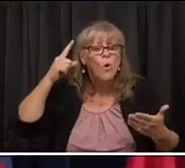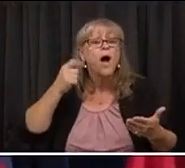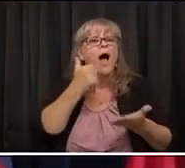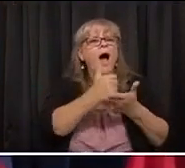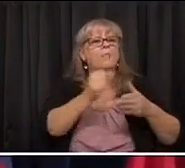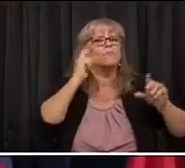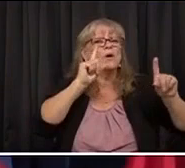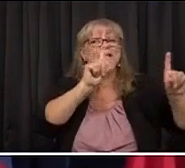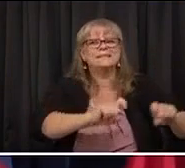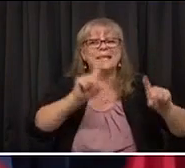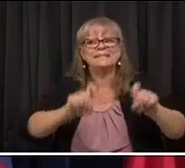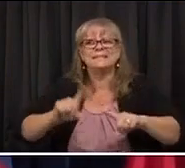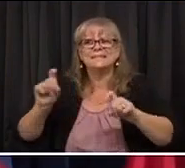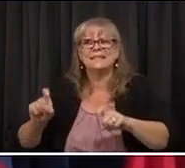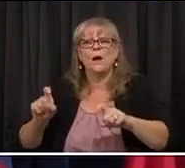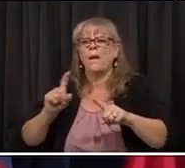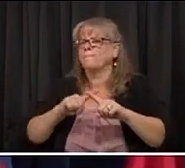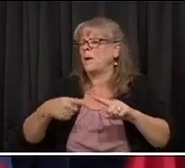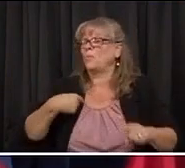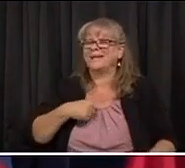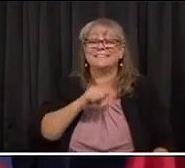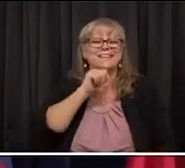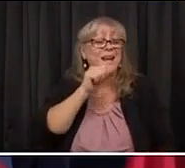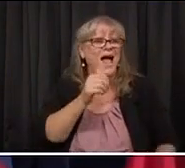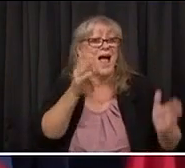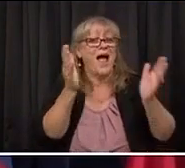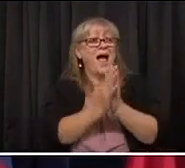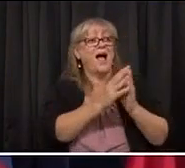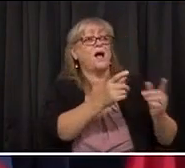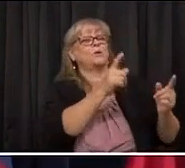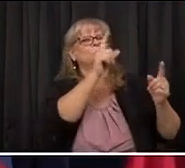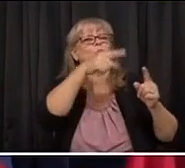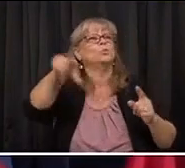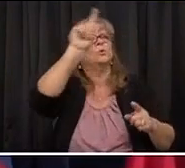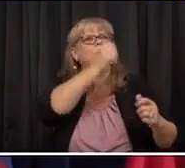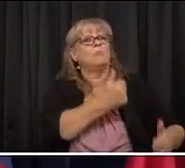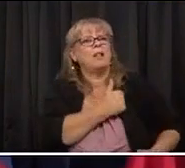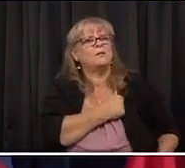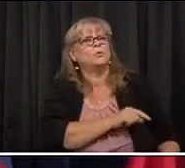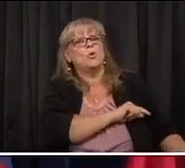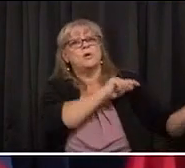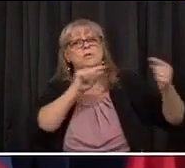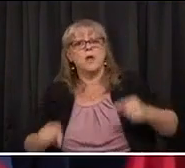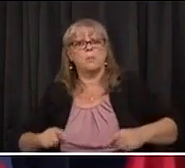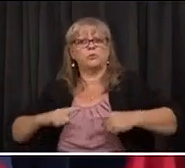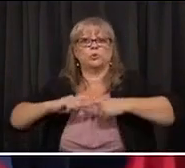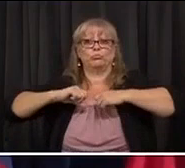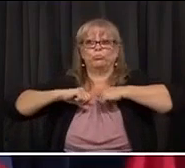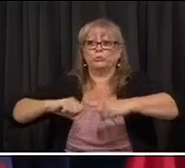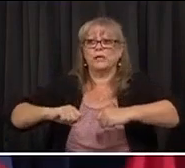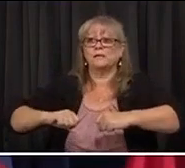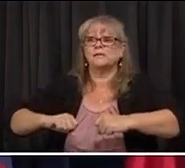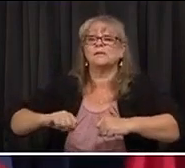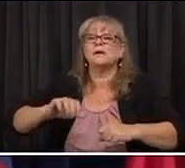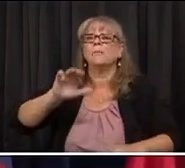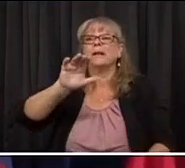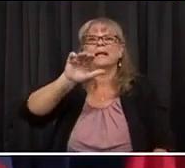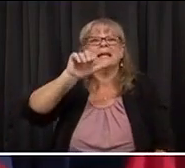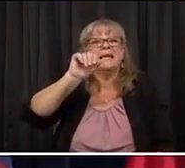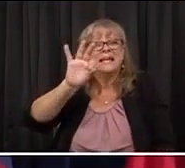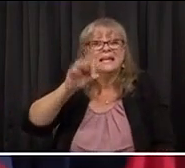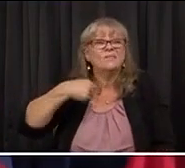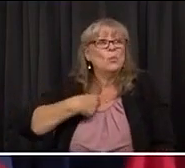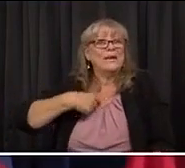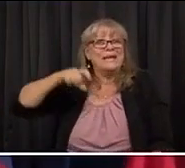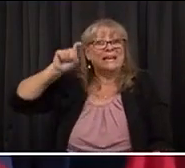requested troops for any purpose. If we need them, I won't hesitate to call upon President Trump,